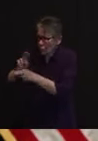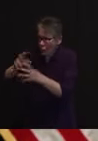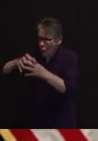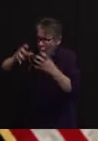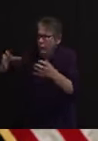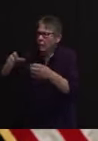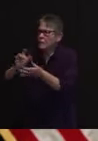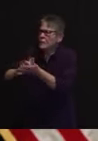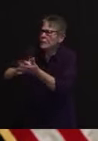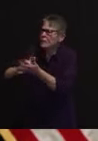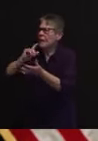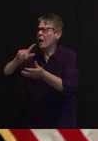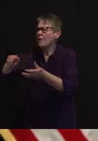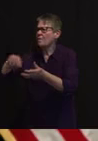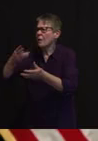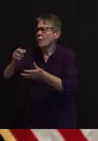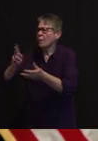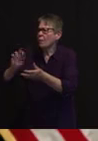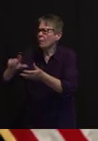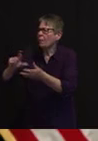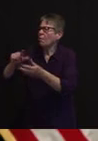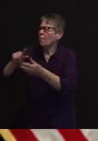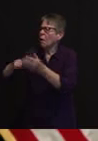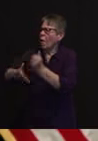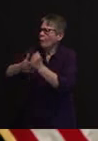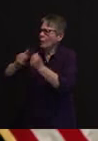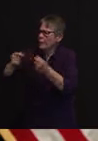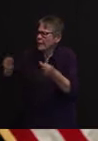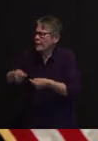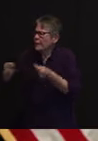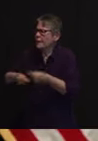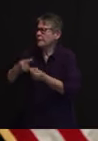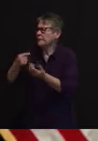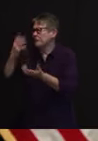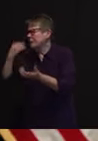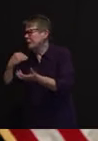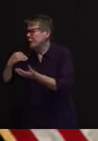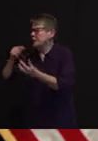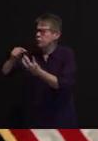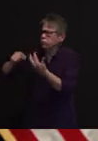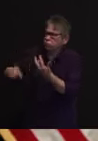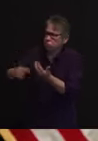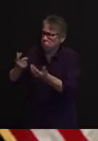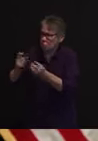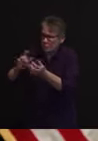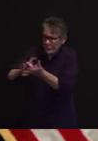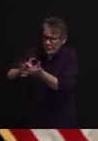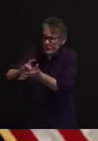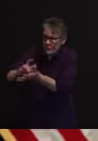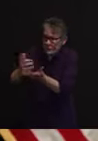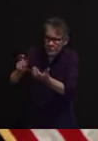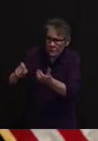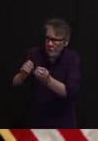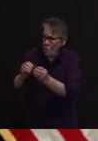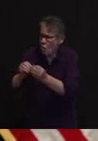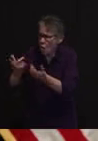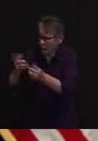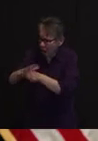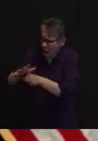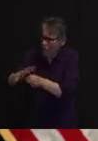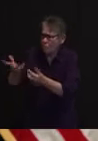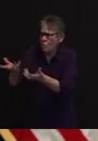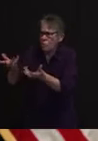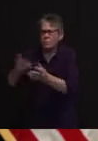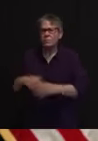stay-at-home order and fear of the kids getting COVID as a reason. The courts are closed. Is there any guidance that the state could provide re this